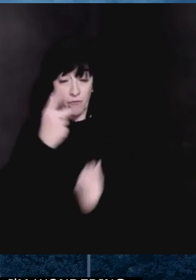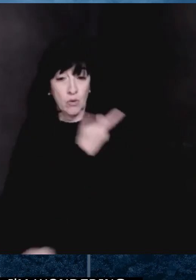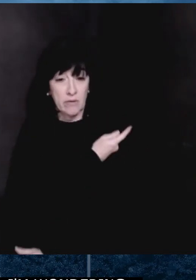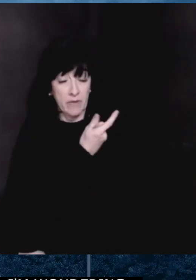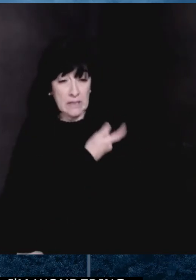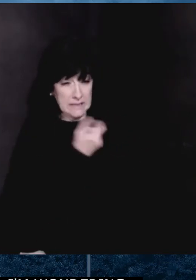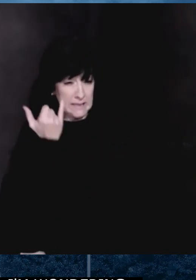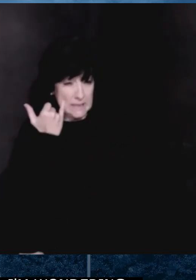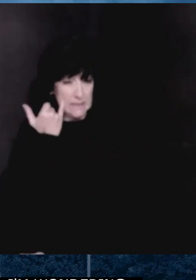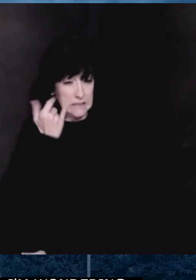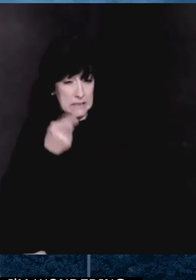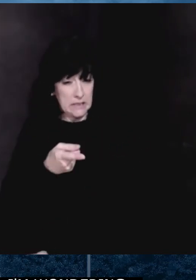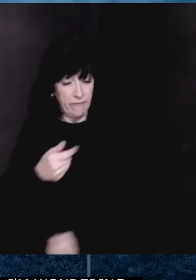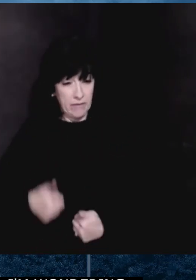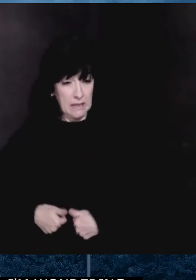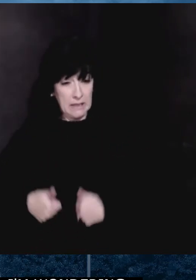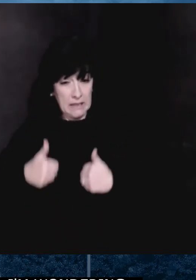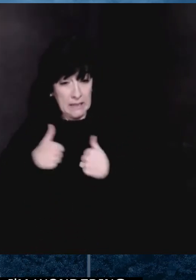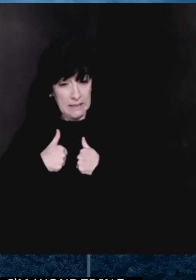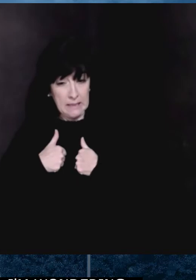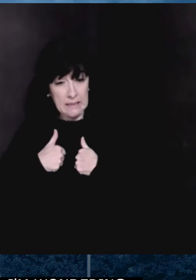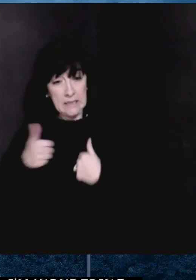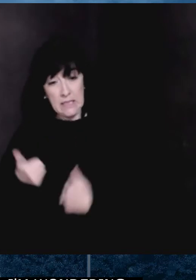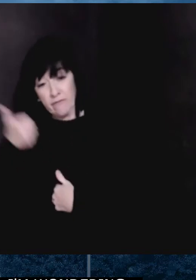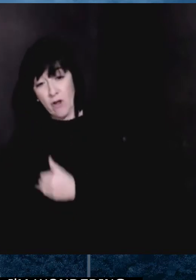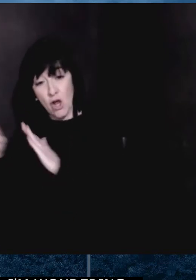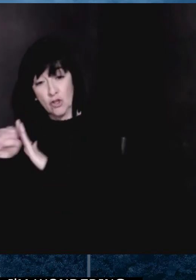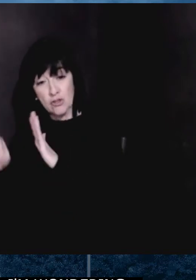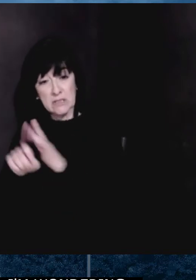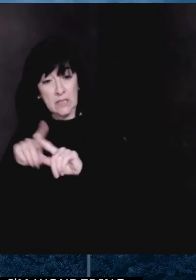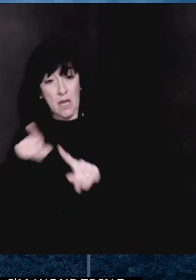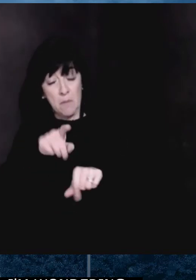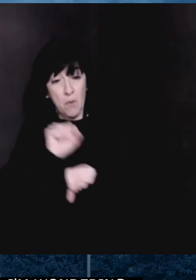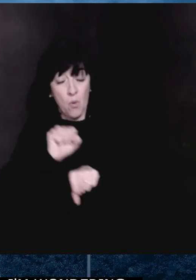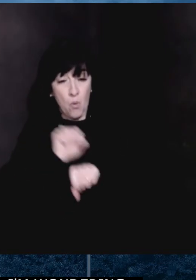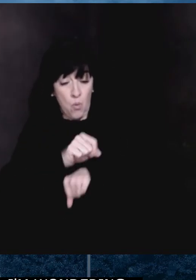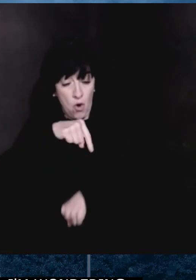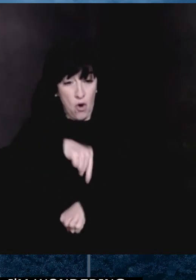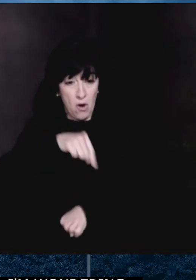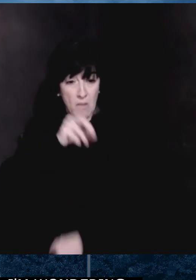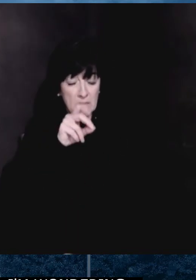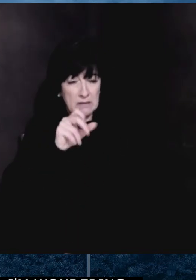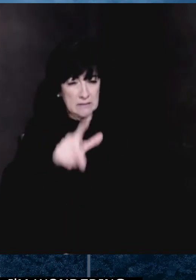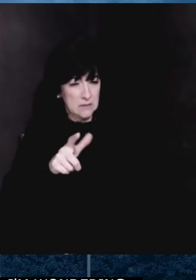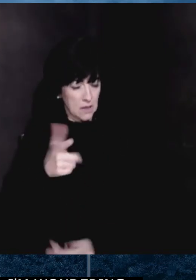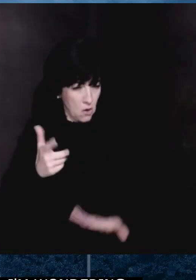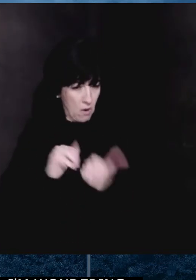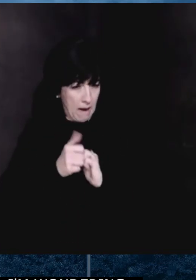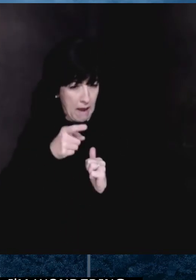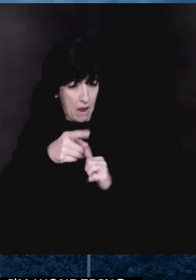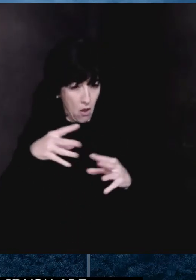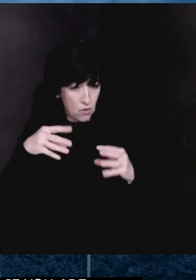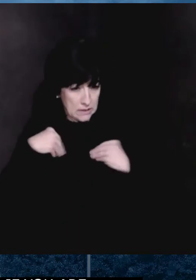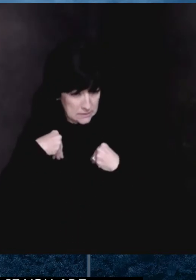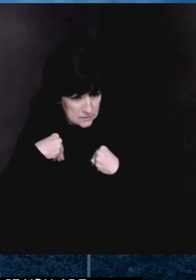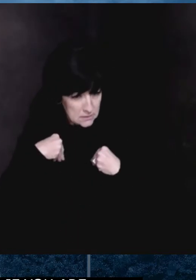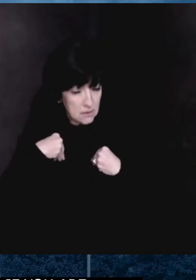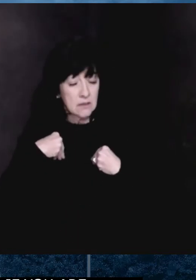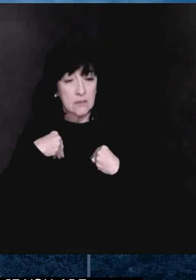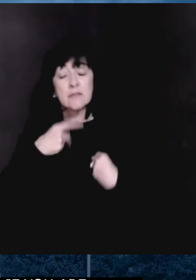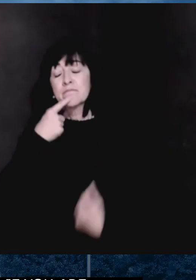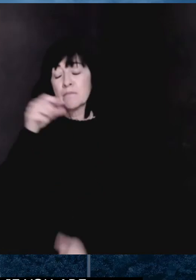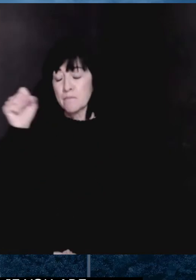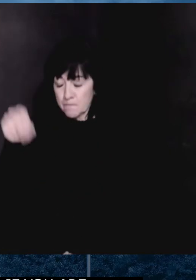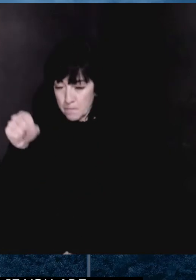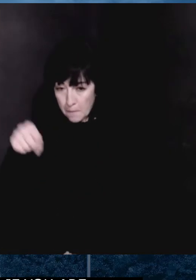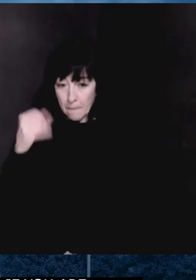according to your profession to be vaccinated here in Delaware? Yeah, Amy, that's a really great question. And yes, if you are a worker